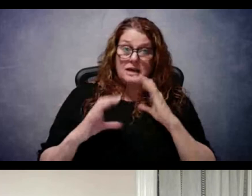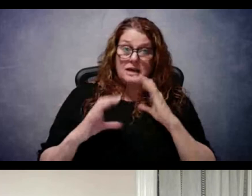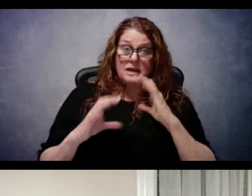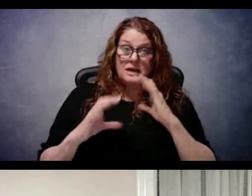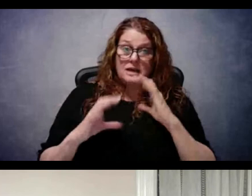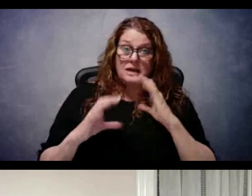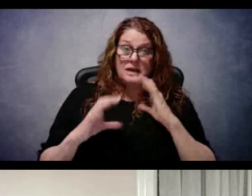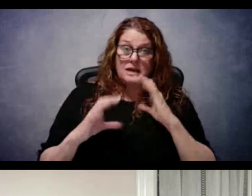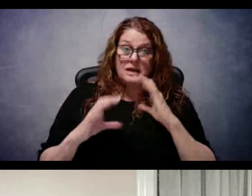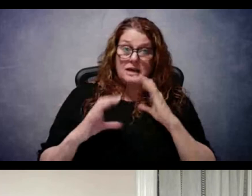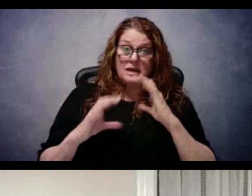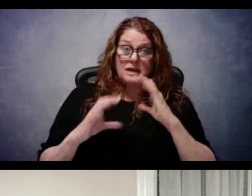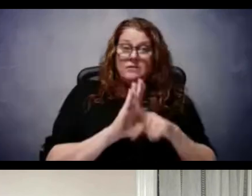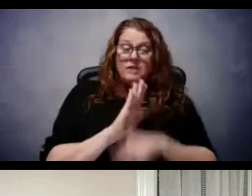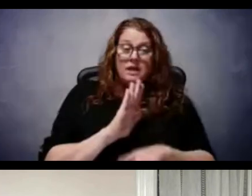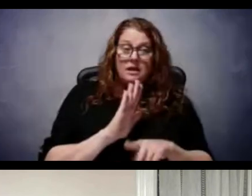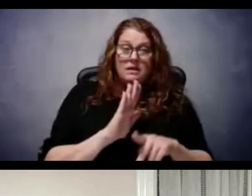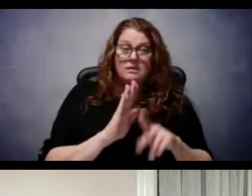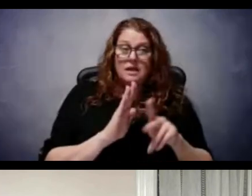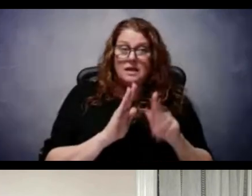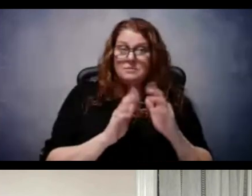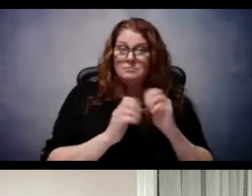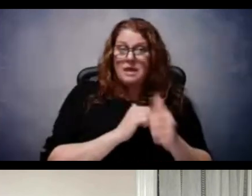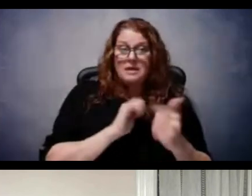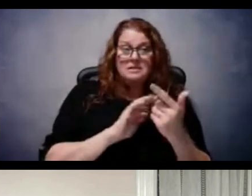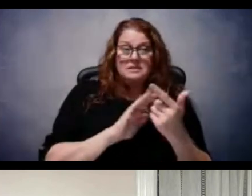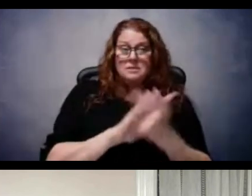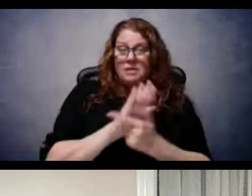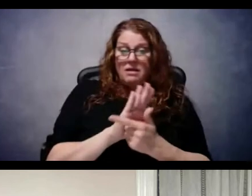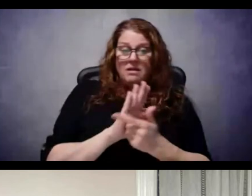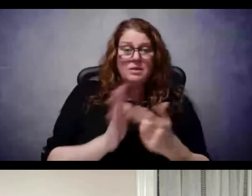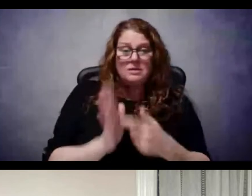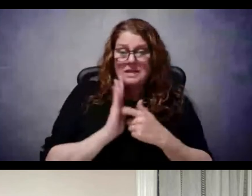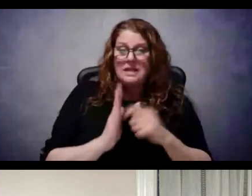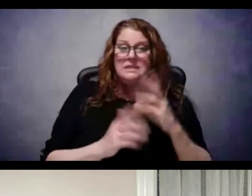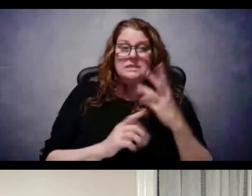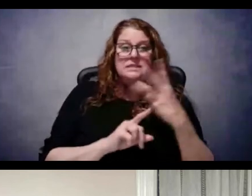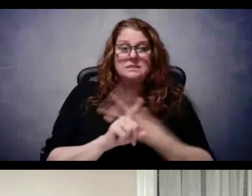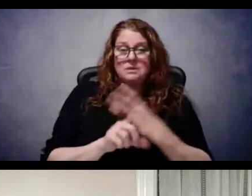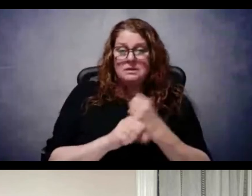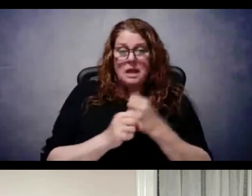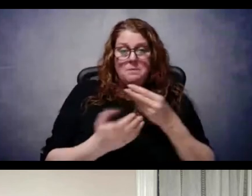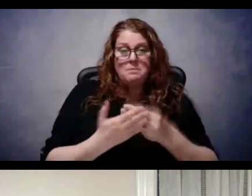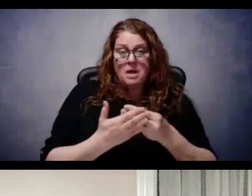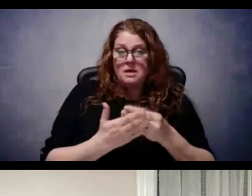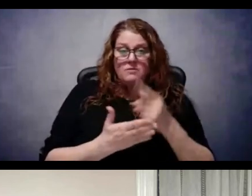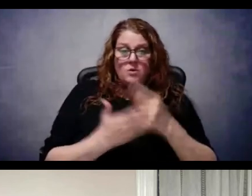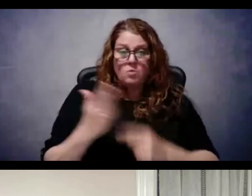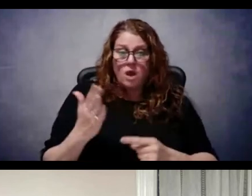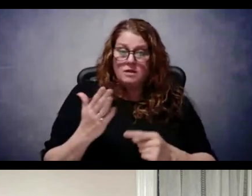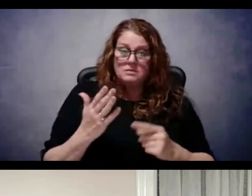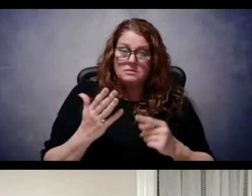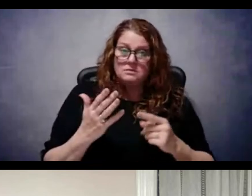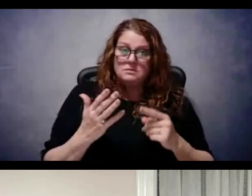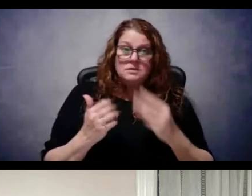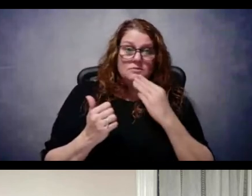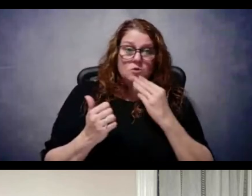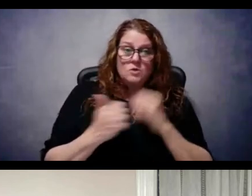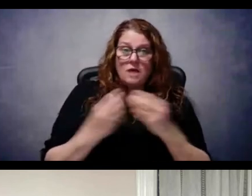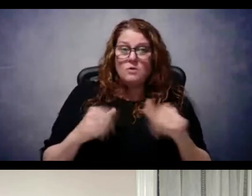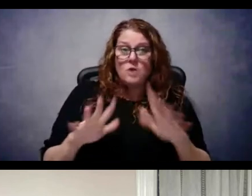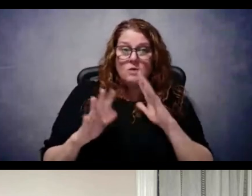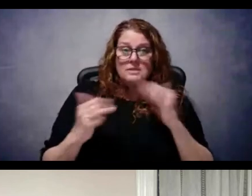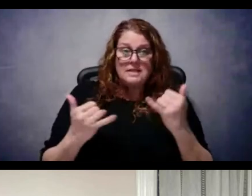to Springfield and put a bill in. And that would have taken like 6 months to get money for what we were talking about, which was food on the ground